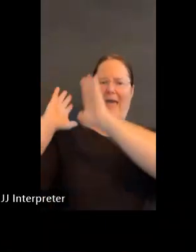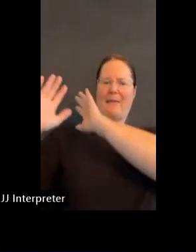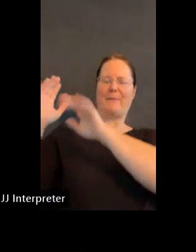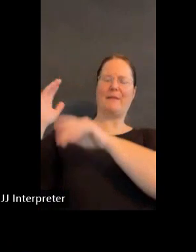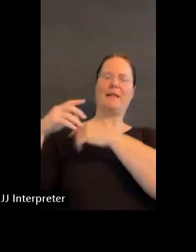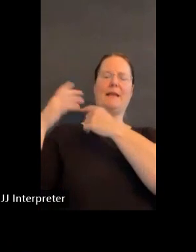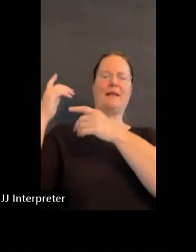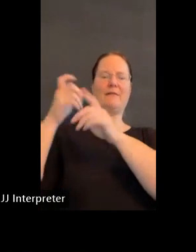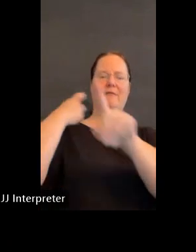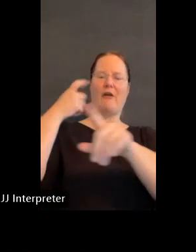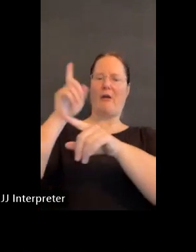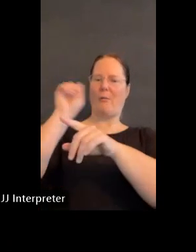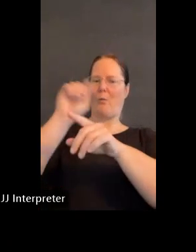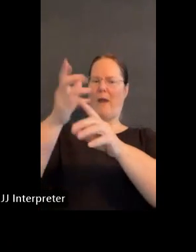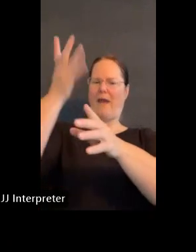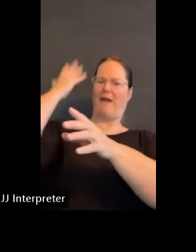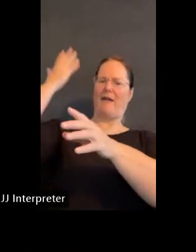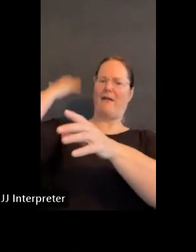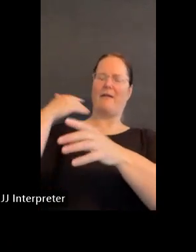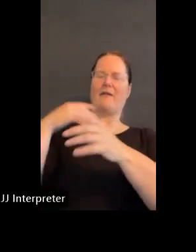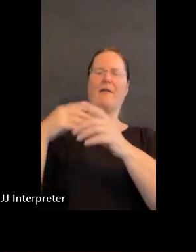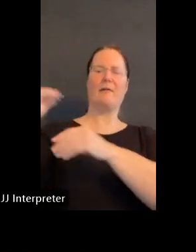immigrated from another country.